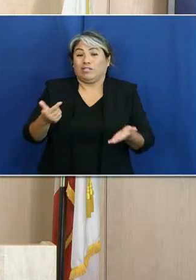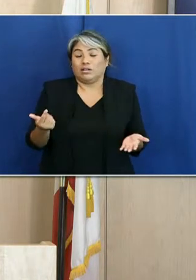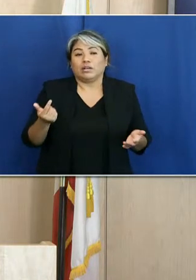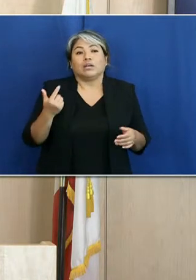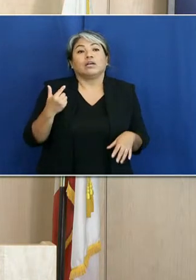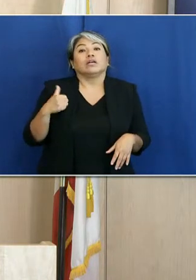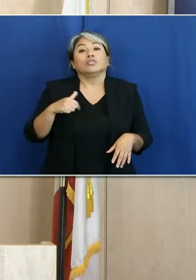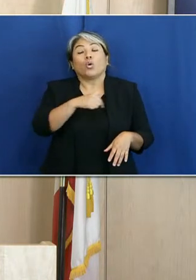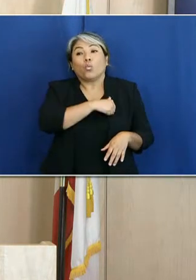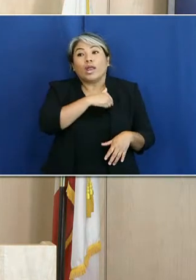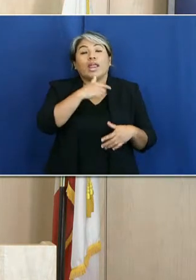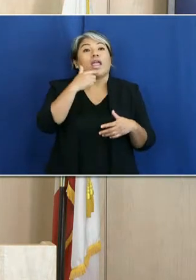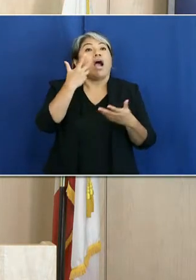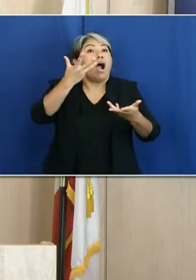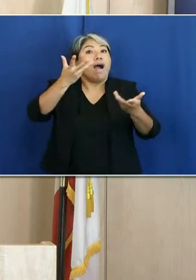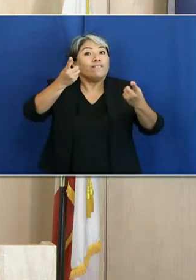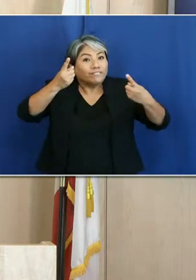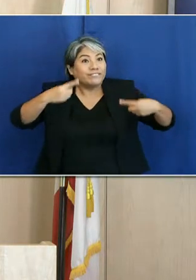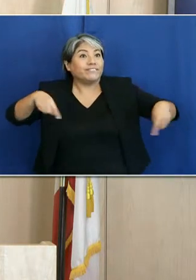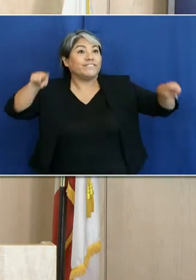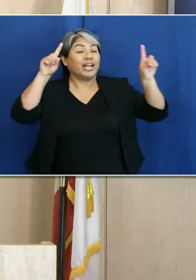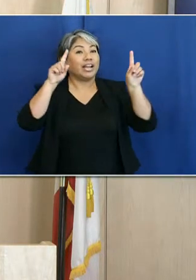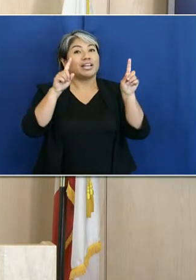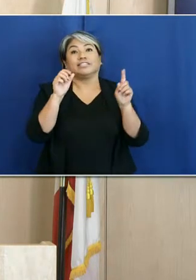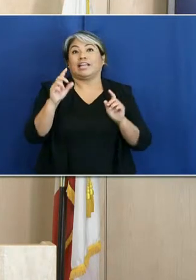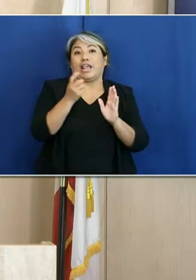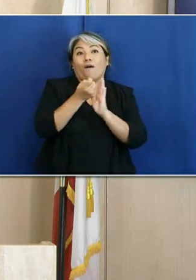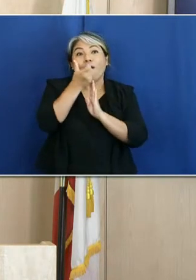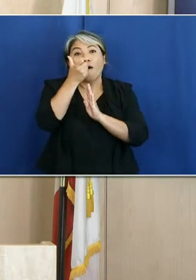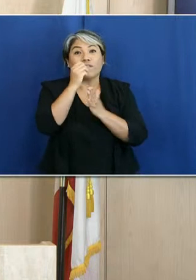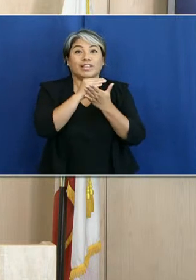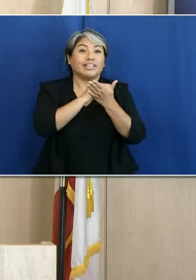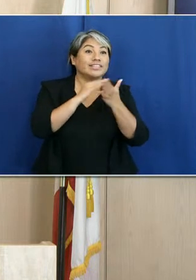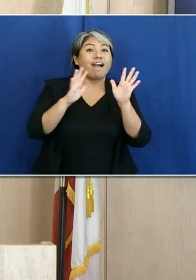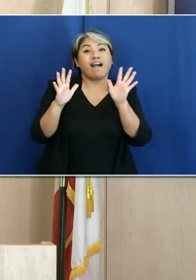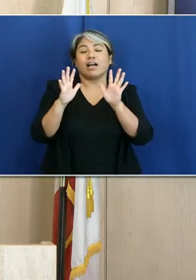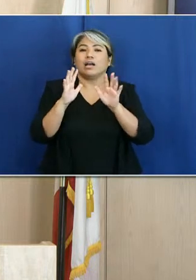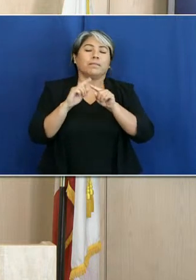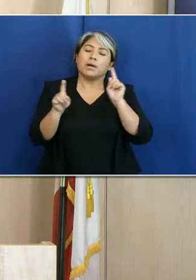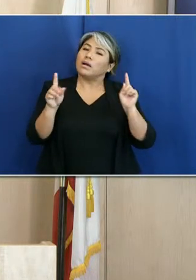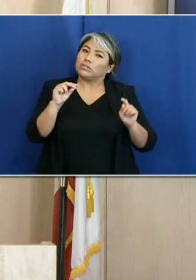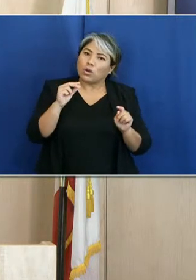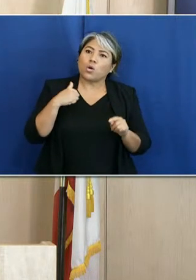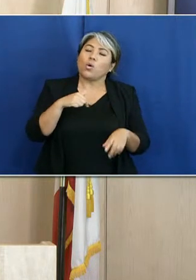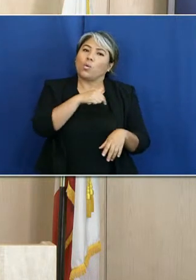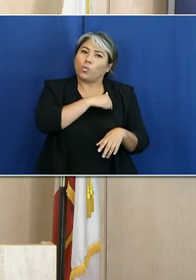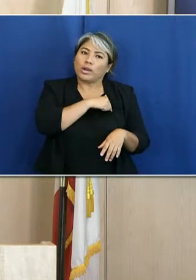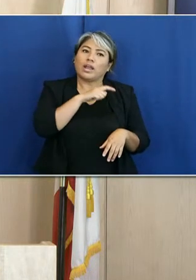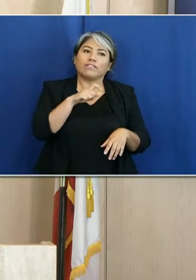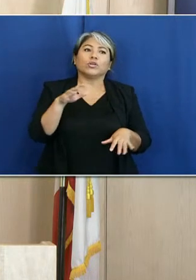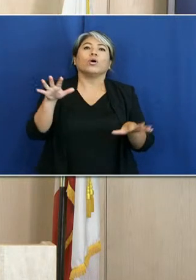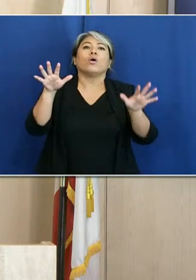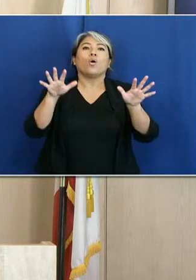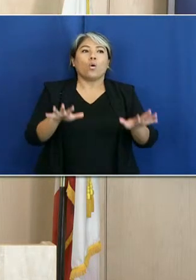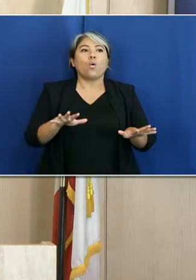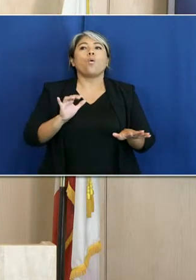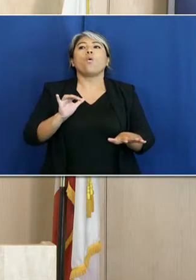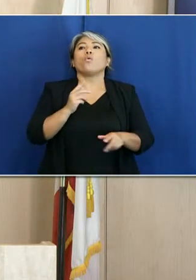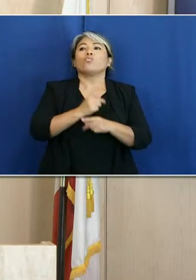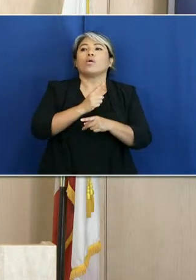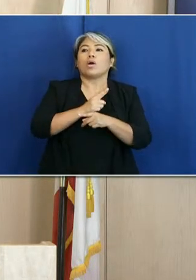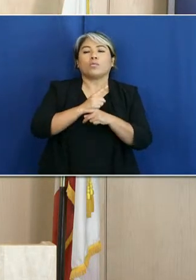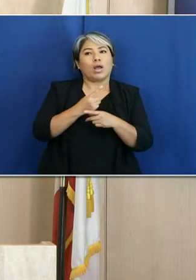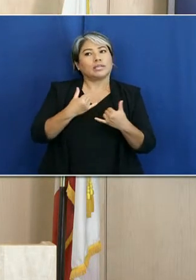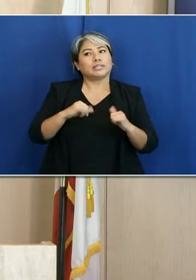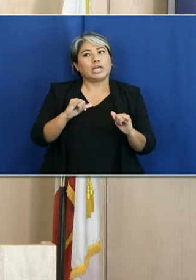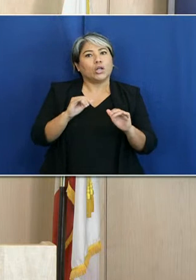finish line to reopen or we crossed a finish line to get off the monitoring list, instead of we're settling into a slow, steady